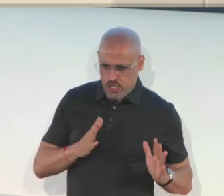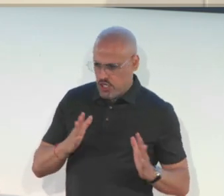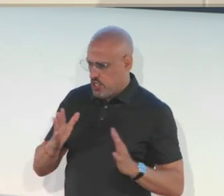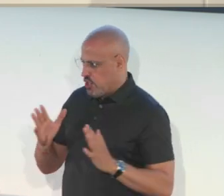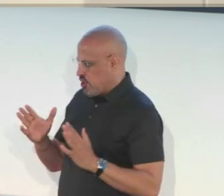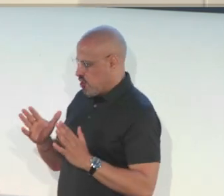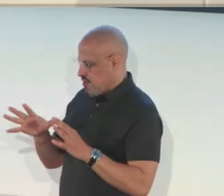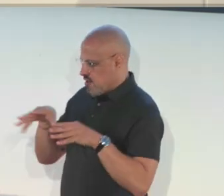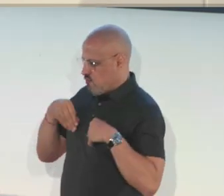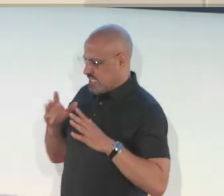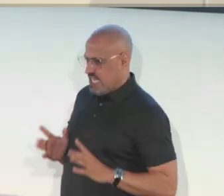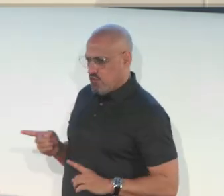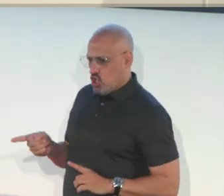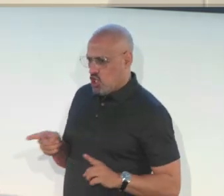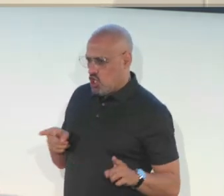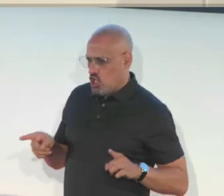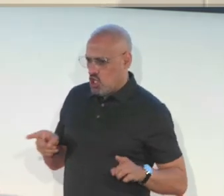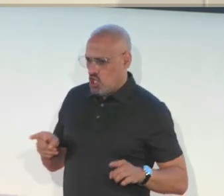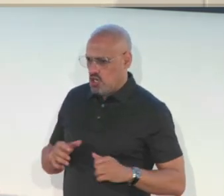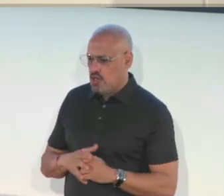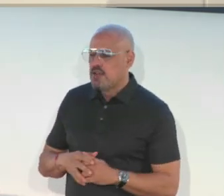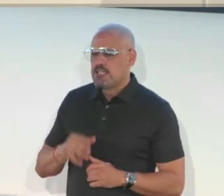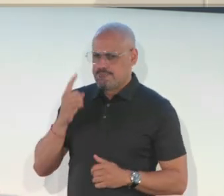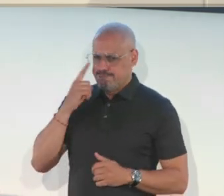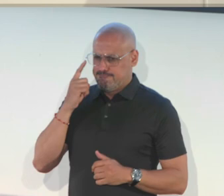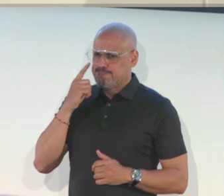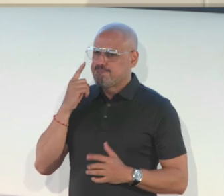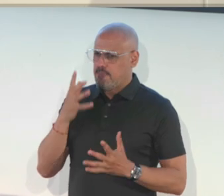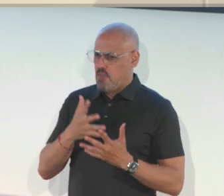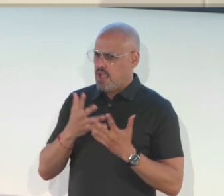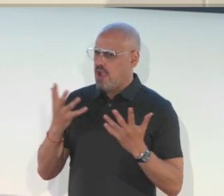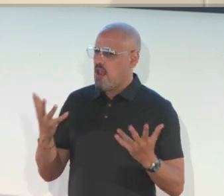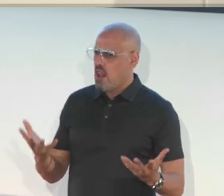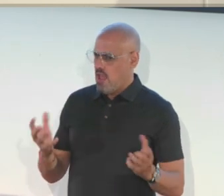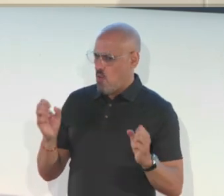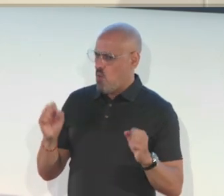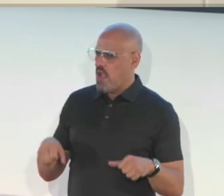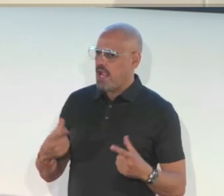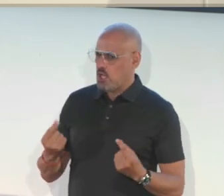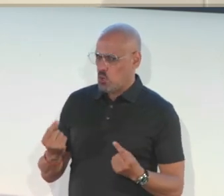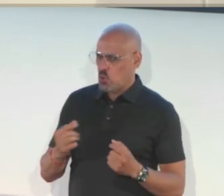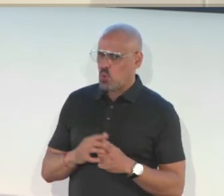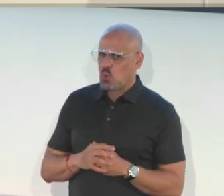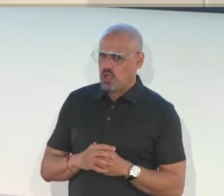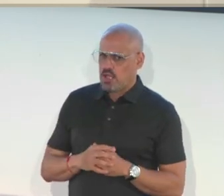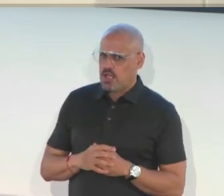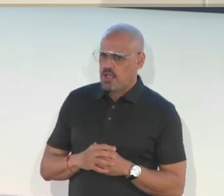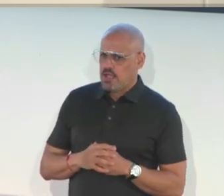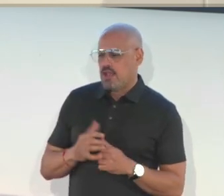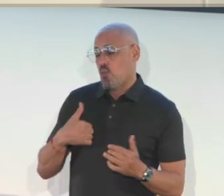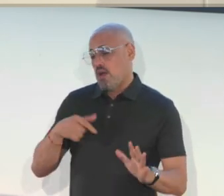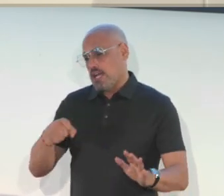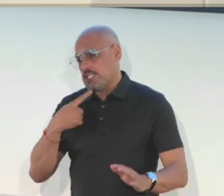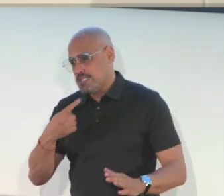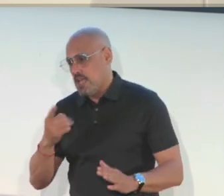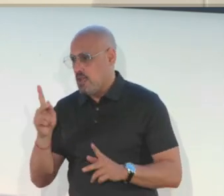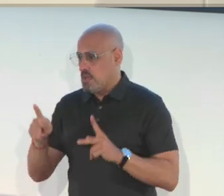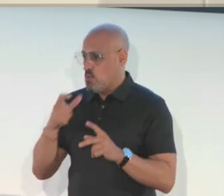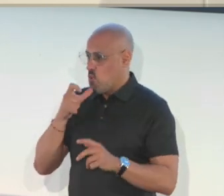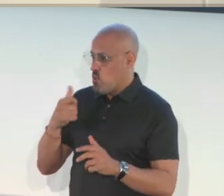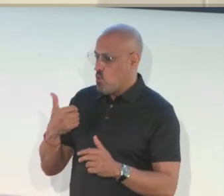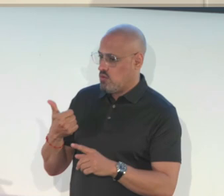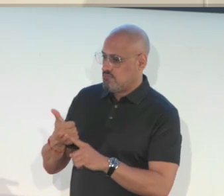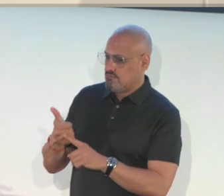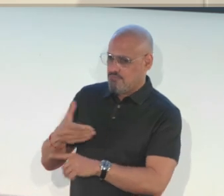receiver? Yeah, I think there's a lot that we can do that we've, or I should say, folks who have a lot